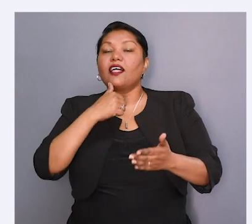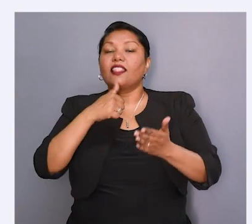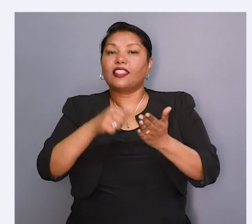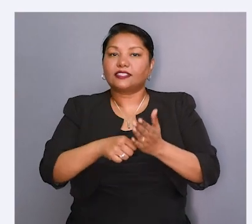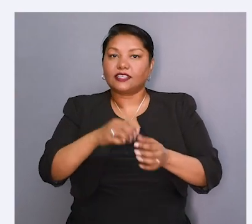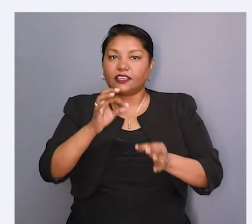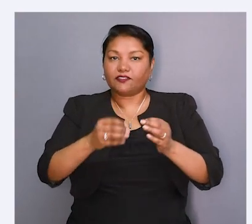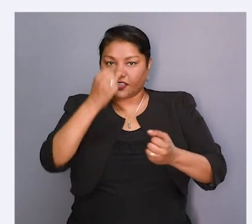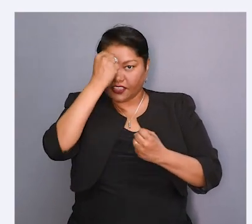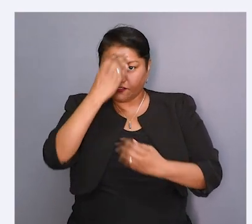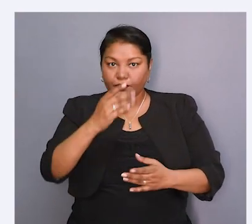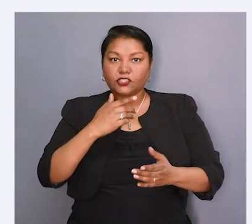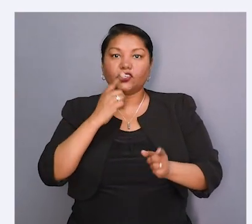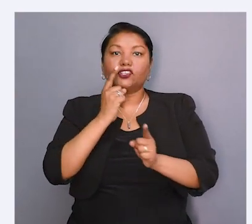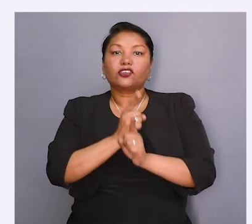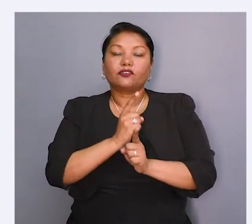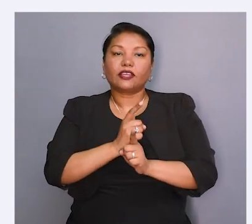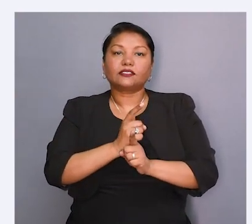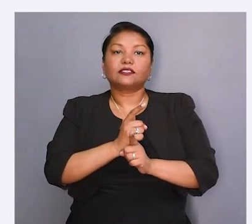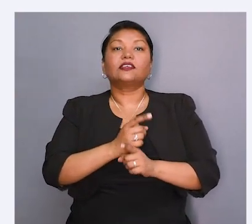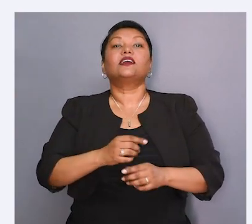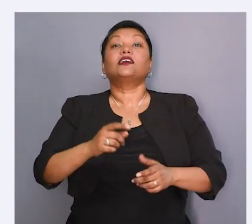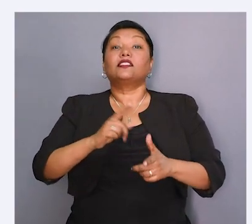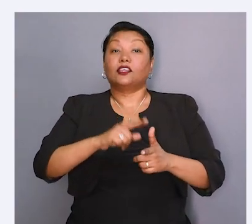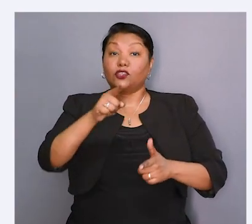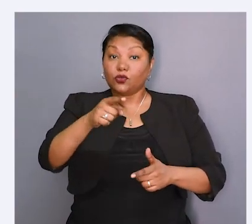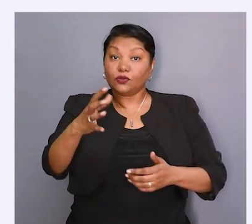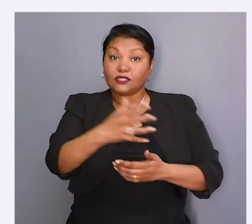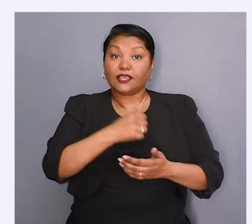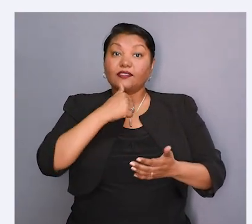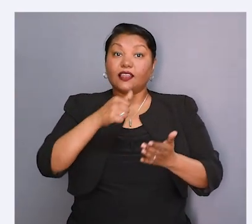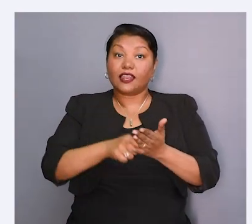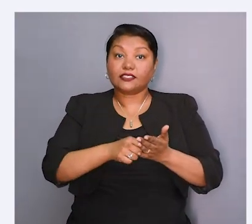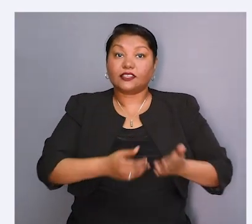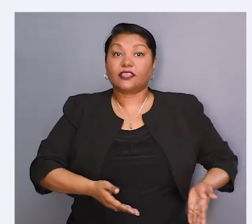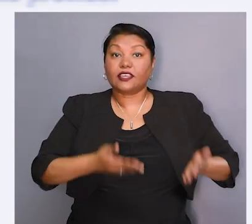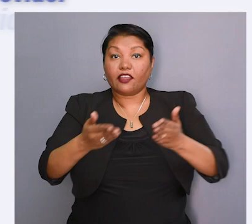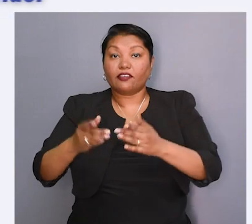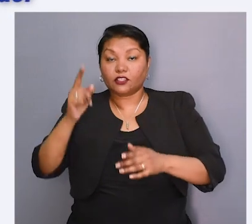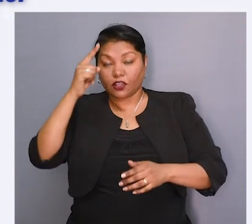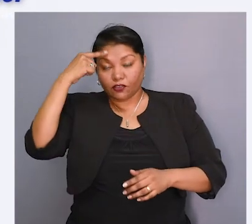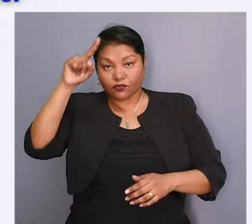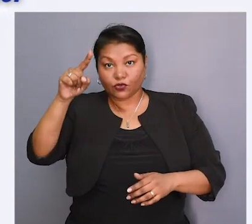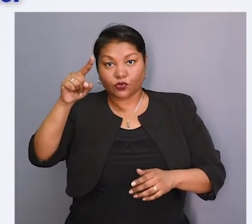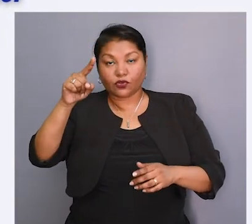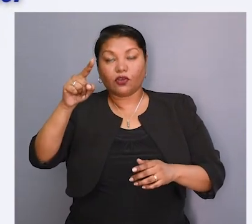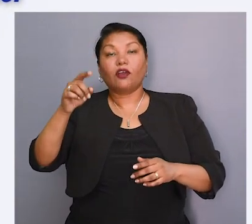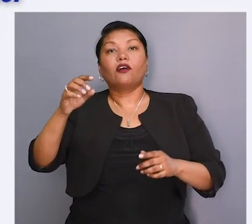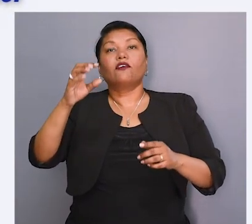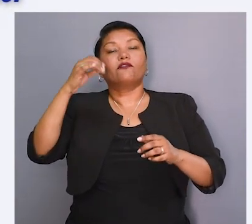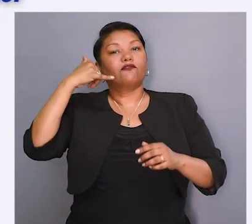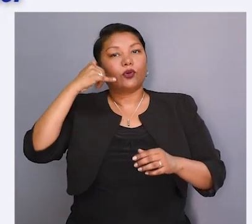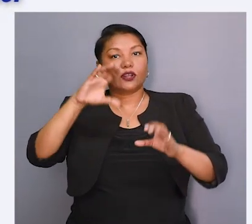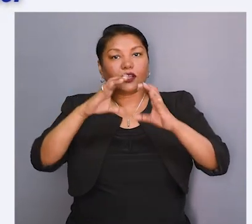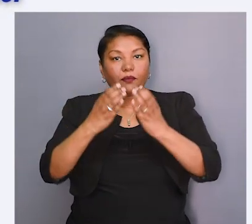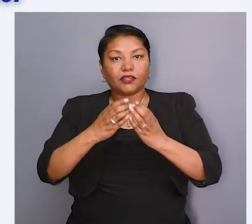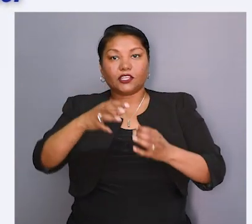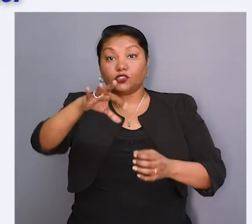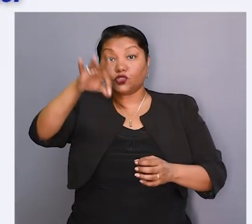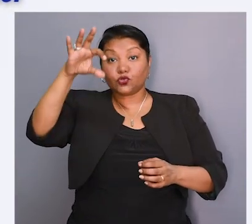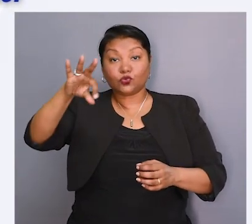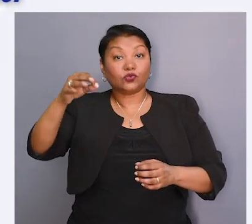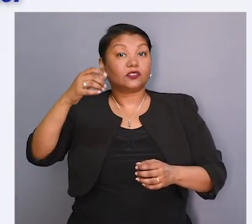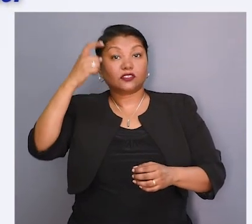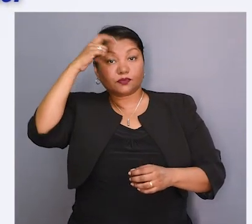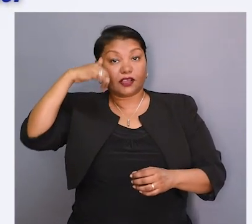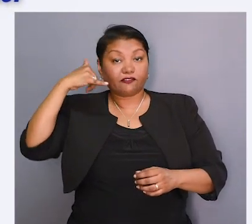an authorization letter, and then you take that authorization letter to your service provider. You select your handset.